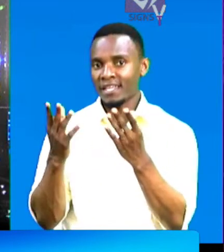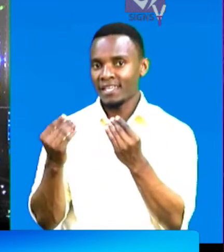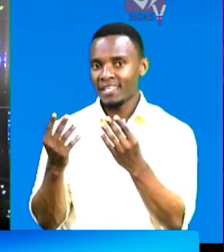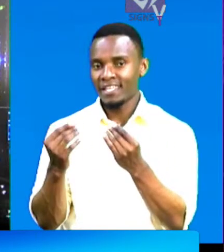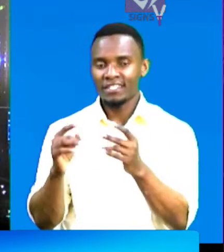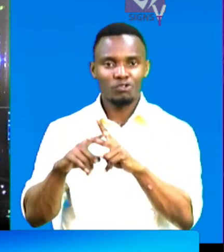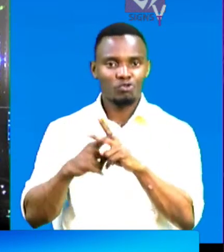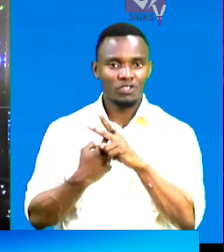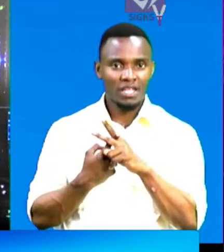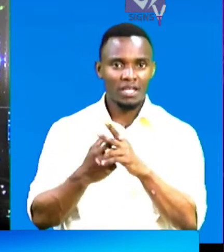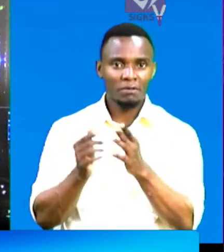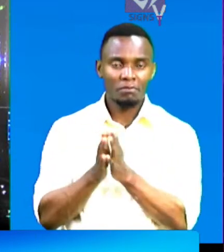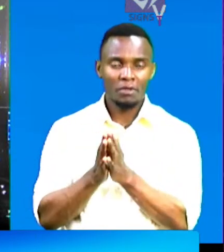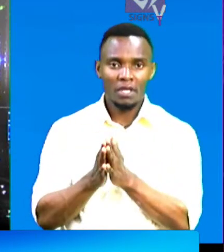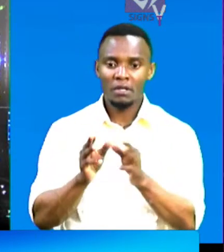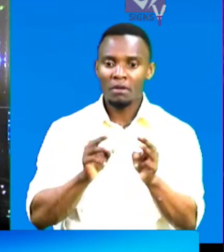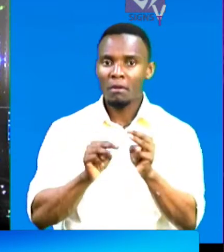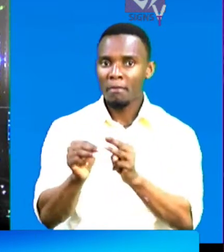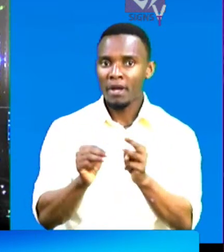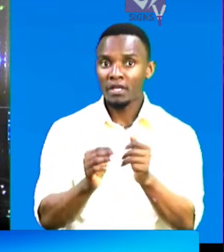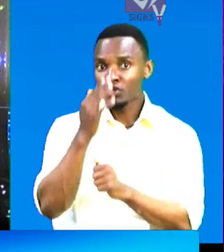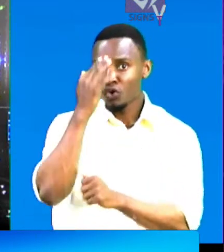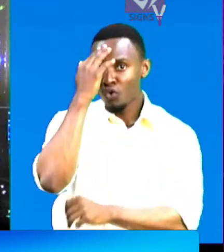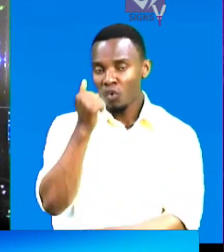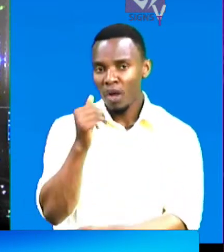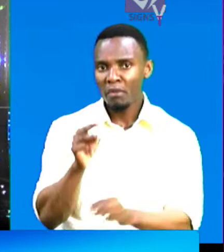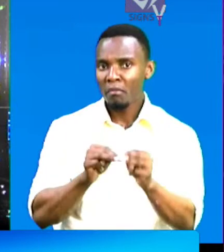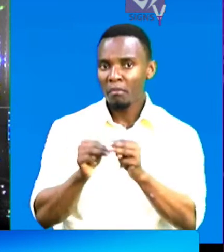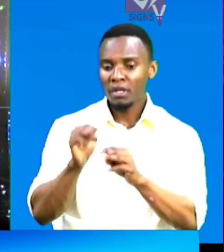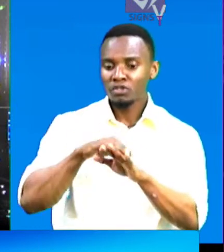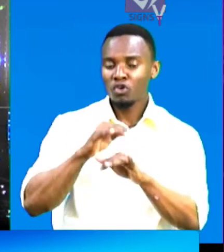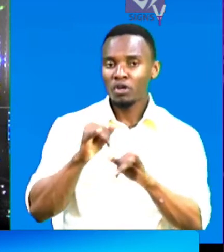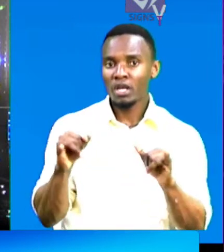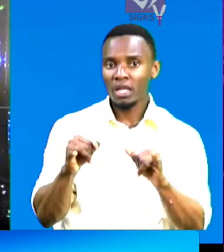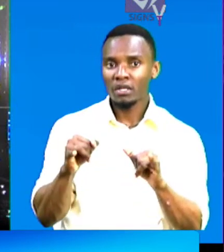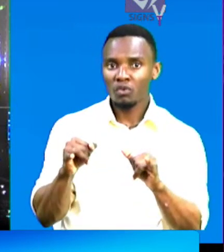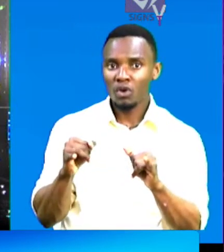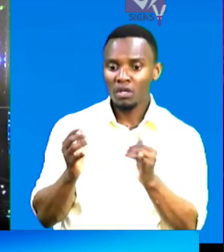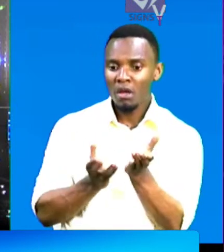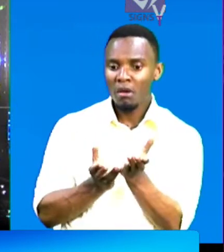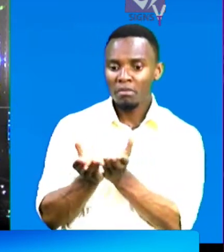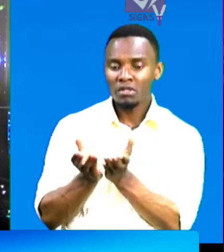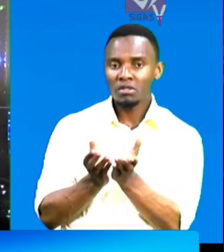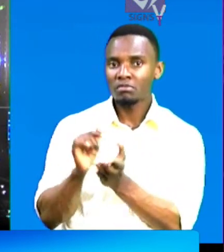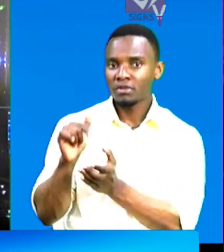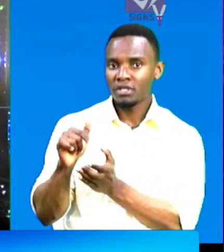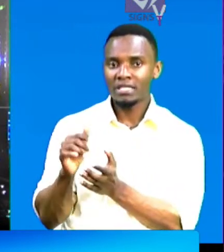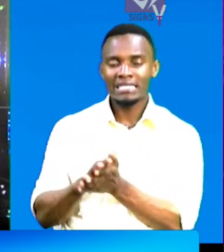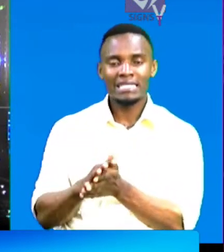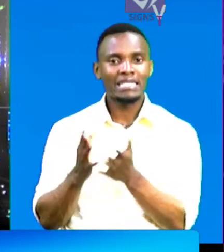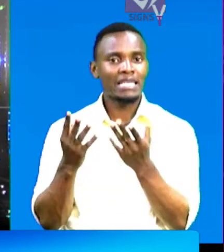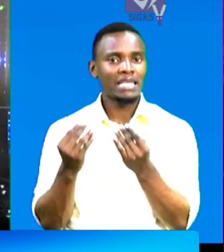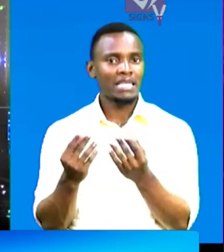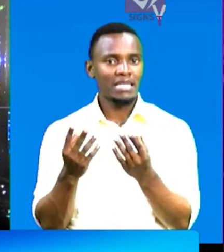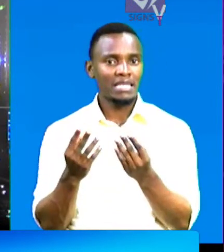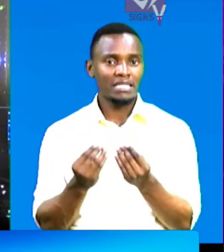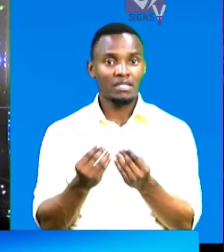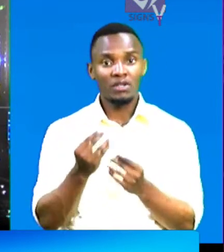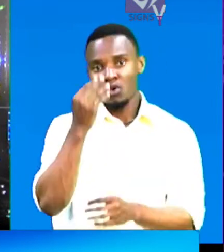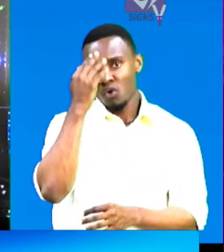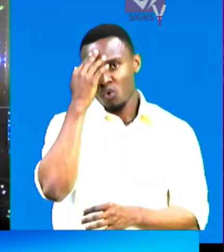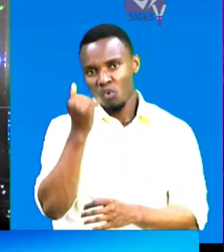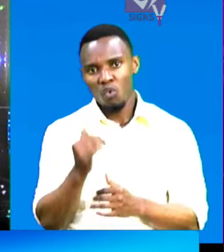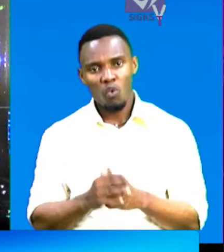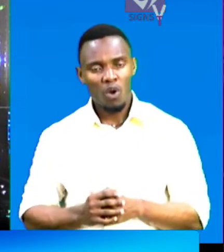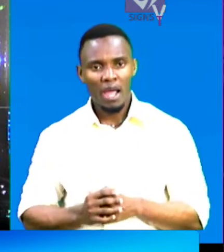run, because running an online dropshipping business is comparatively easier, since there